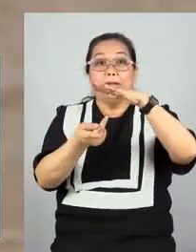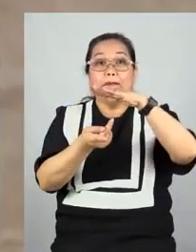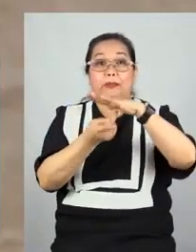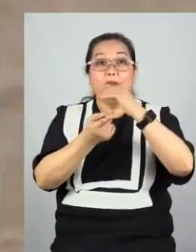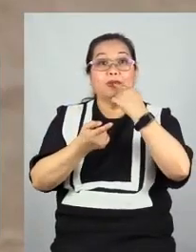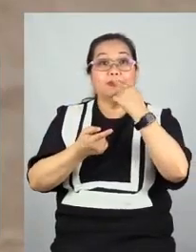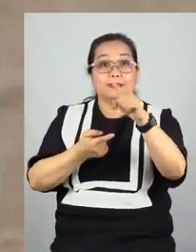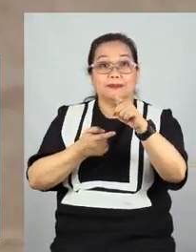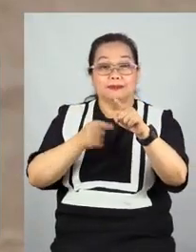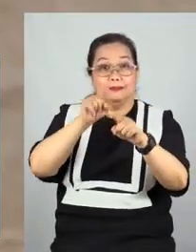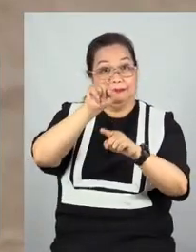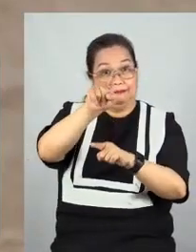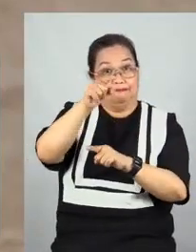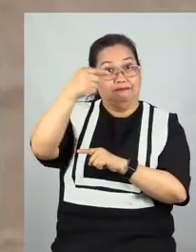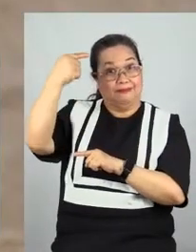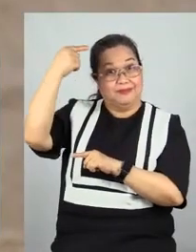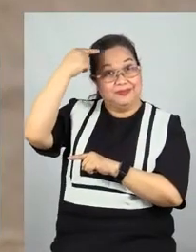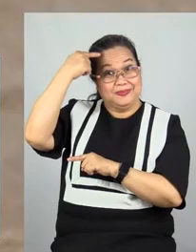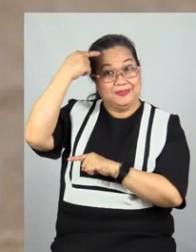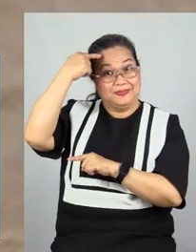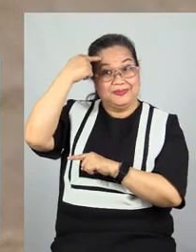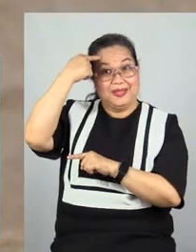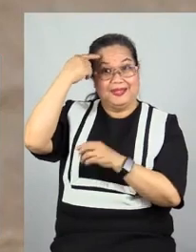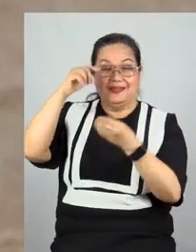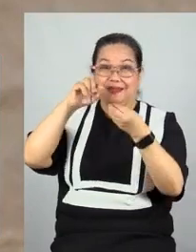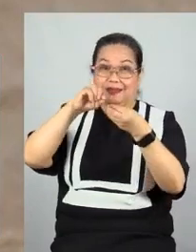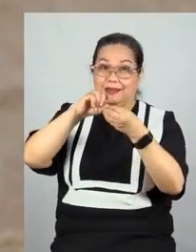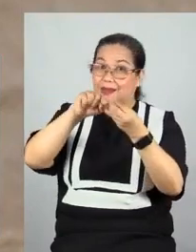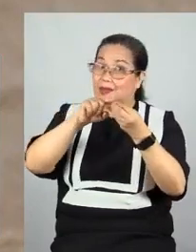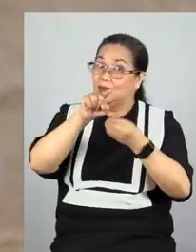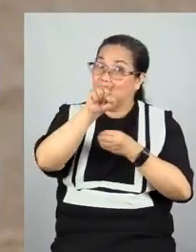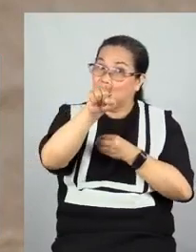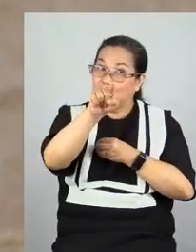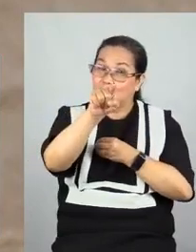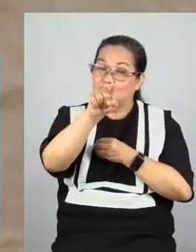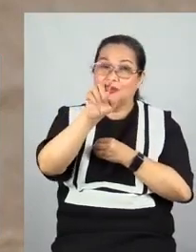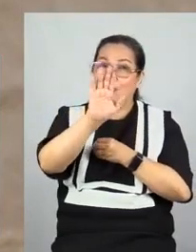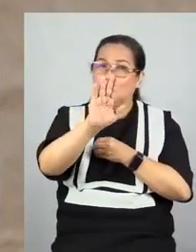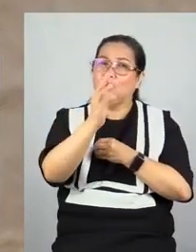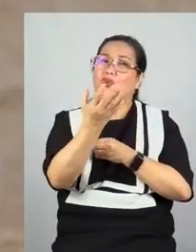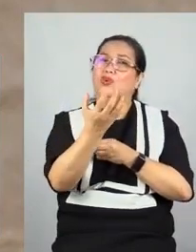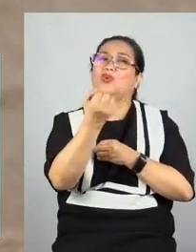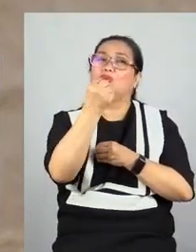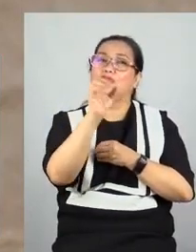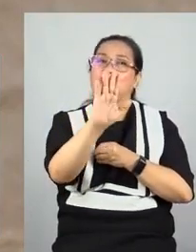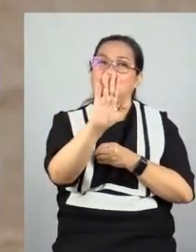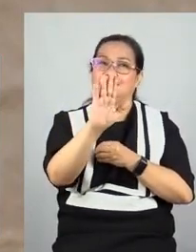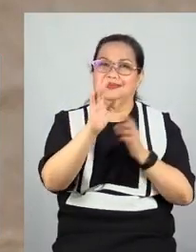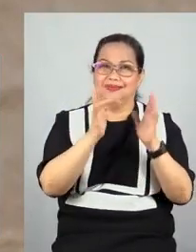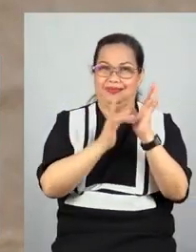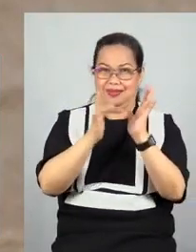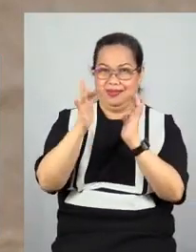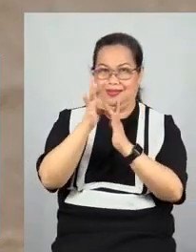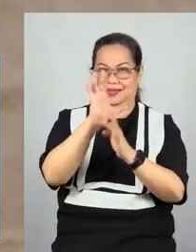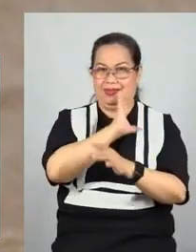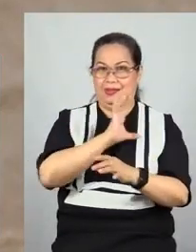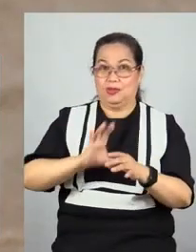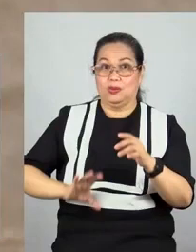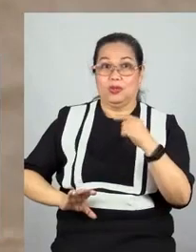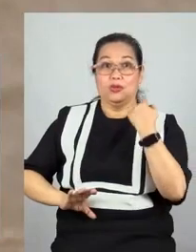have this mind among yourselves, which is yours in Christ Jesus,